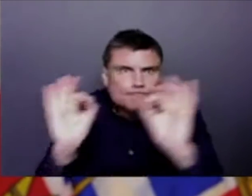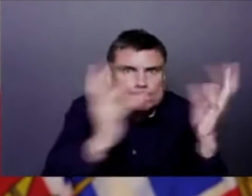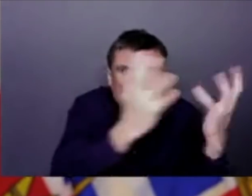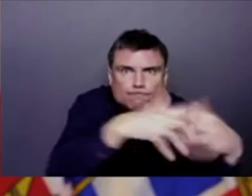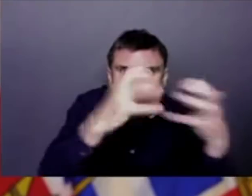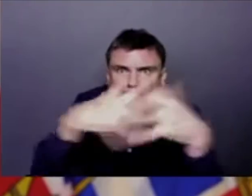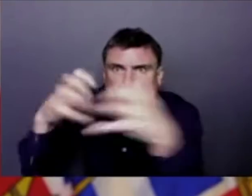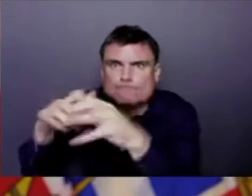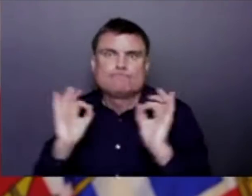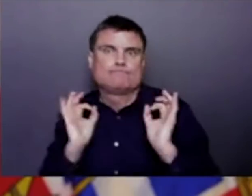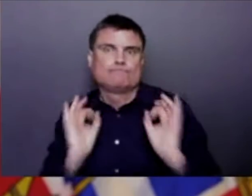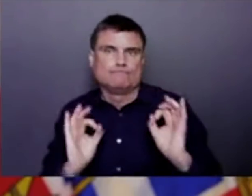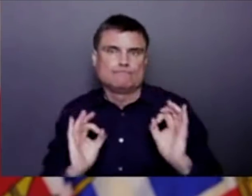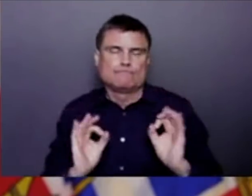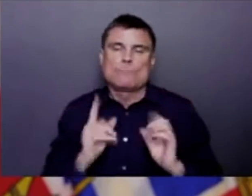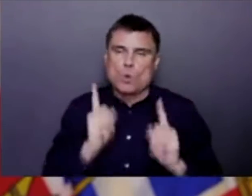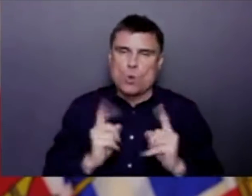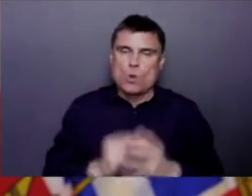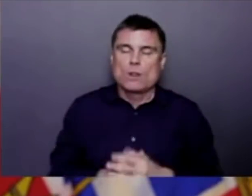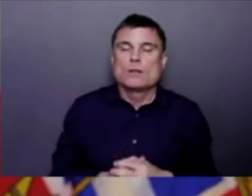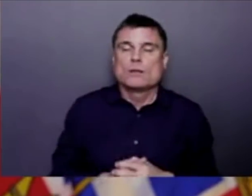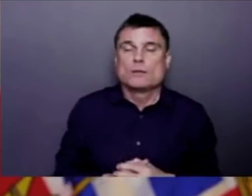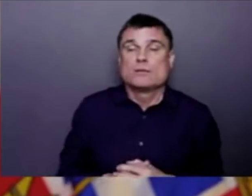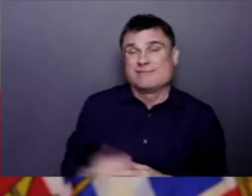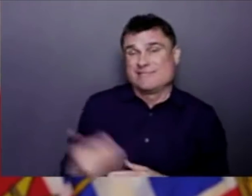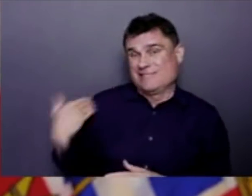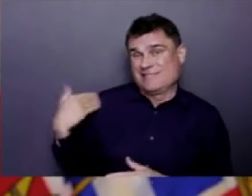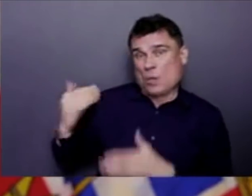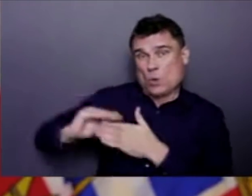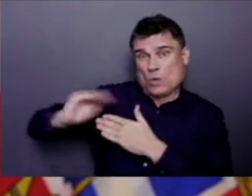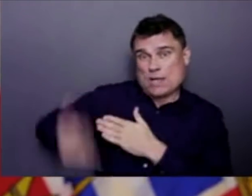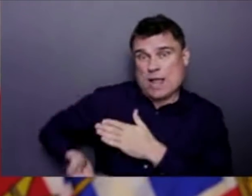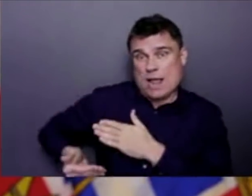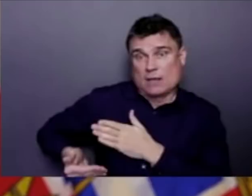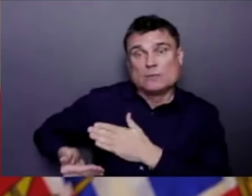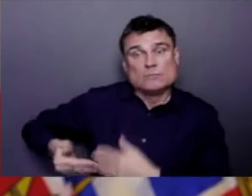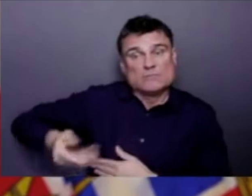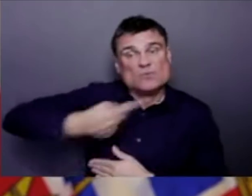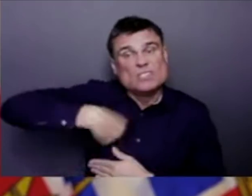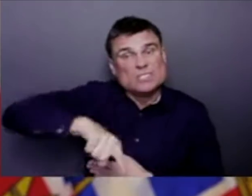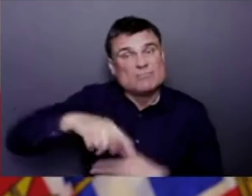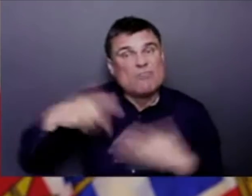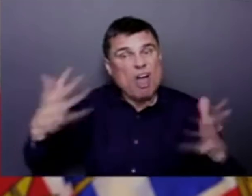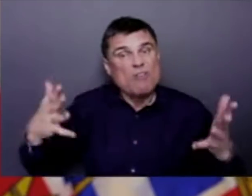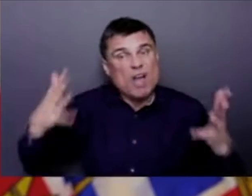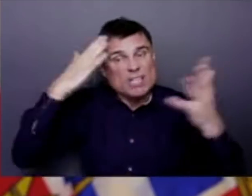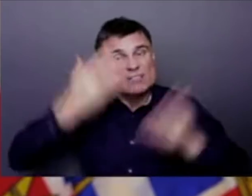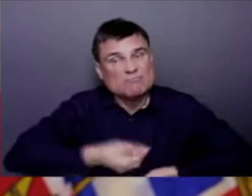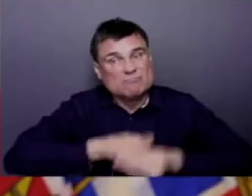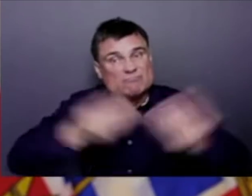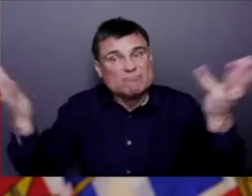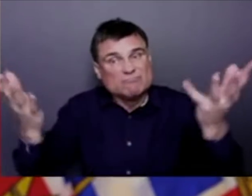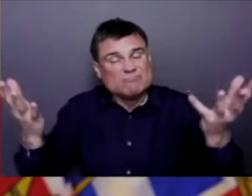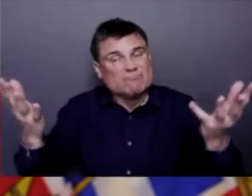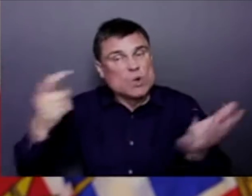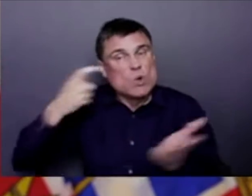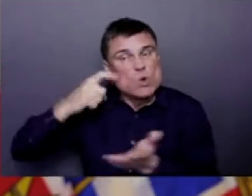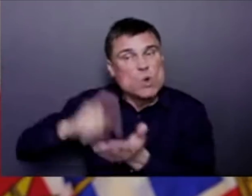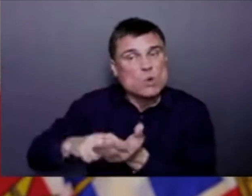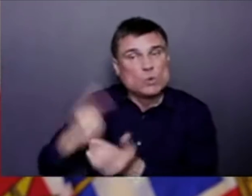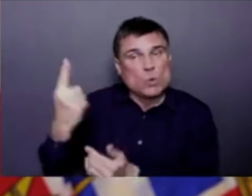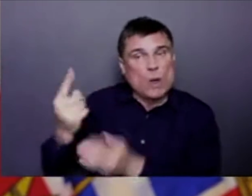issued a statement that we had identified here in British Columbia our first case of a person here infected with